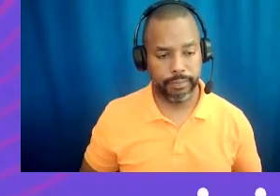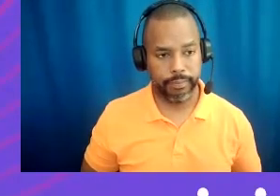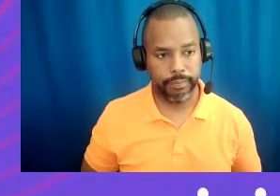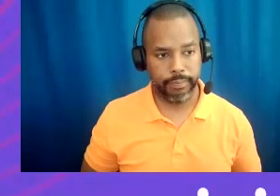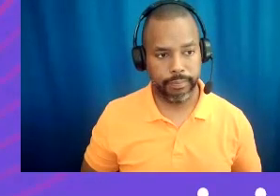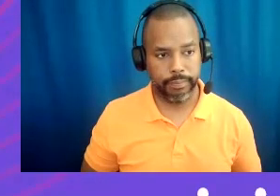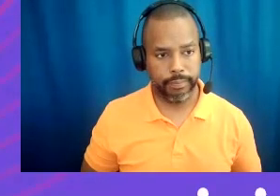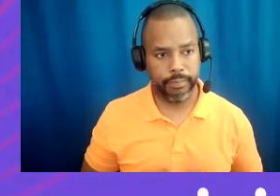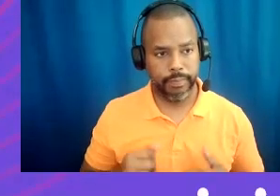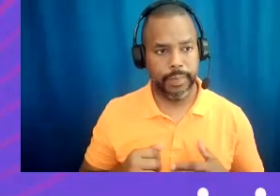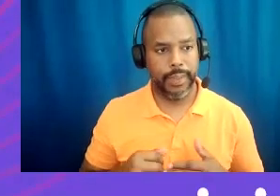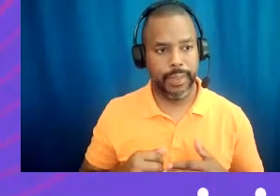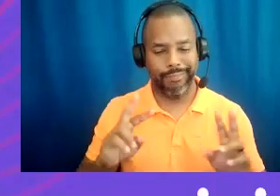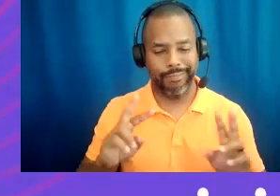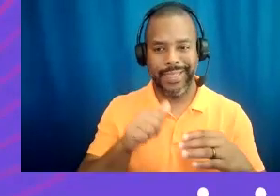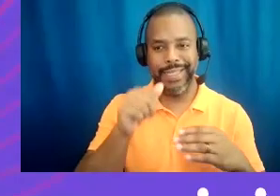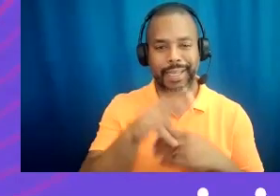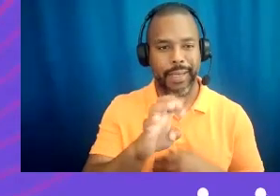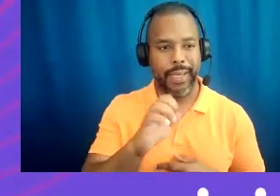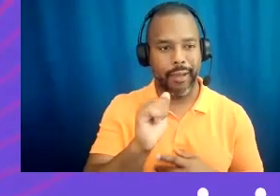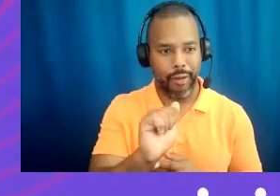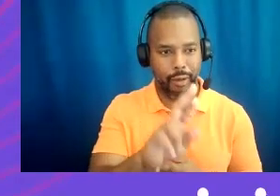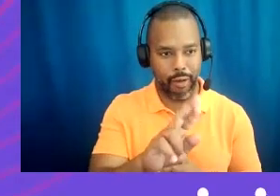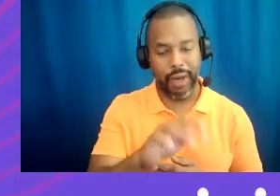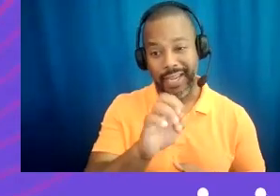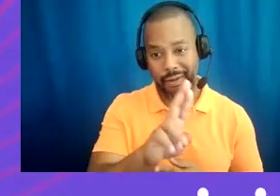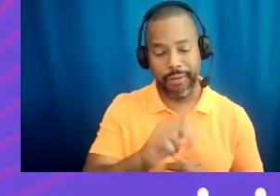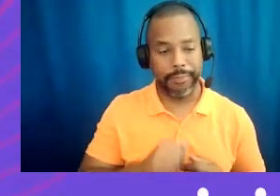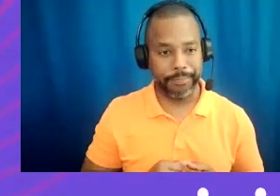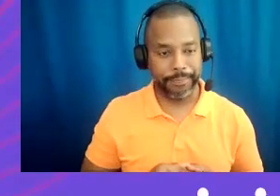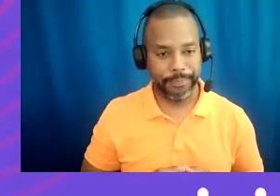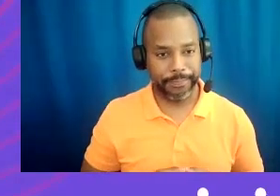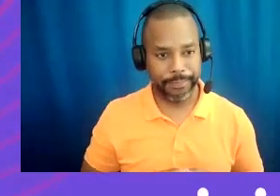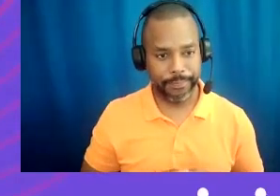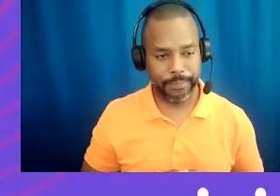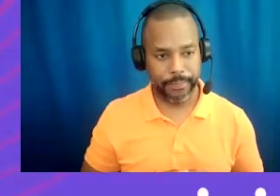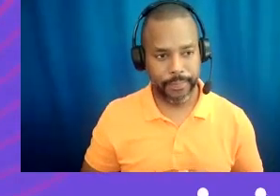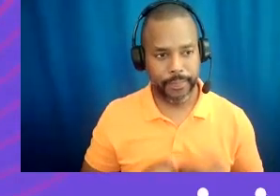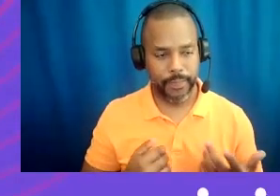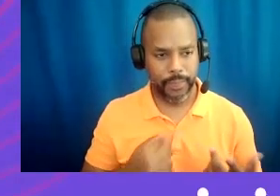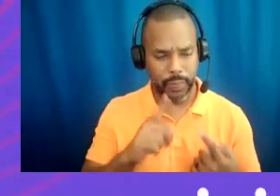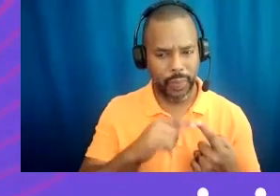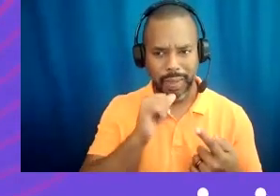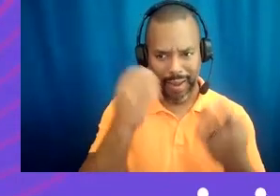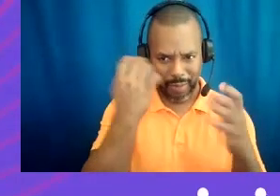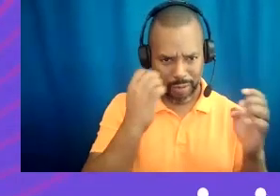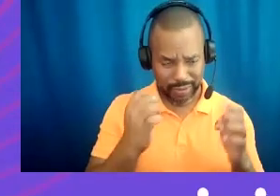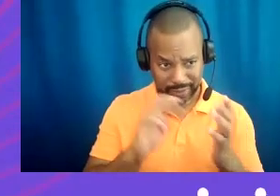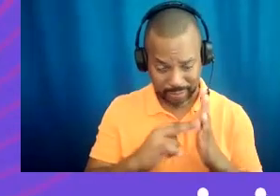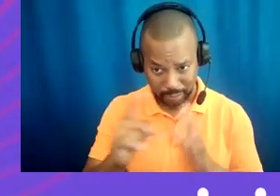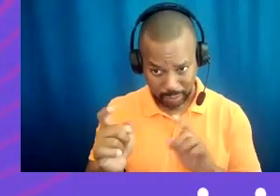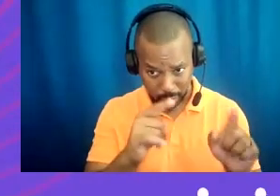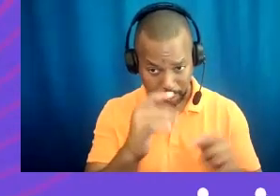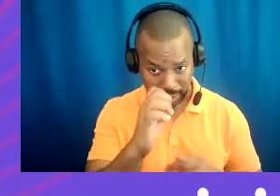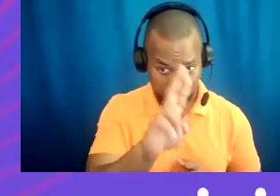So skip the ER for our Anthem PPO members. So when it's not an emergency, do you really need to go to the